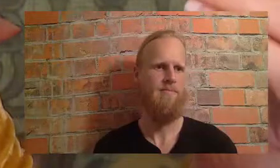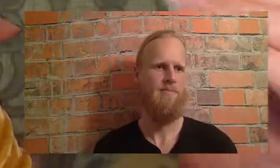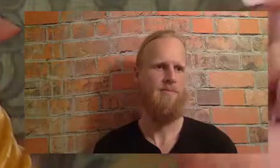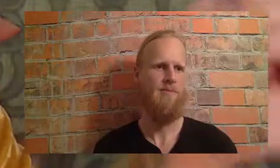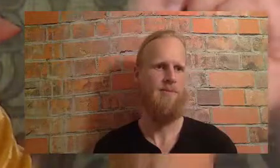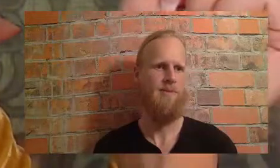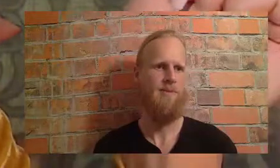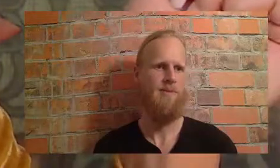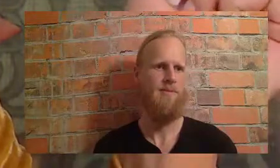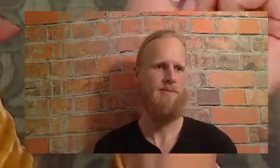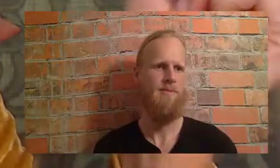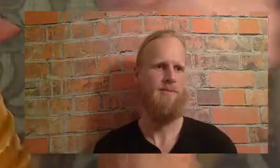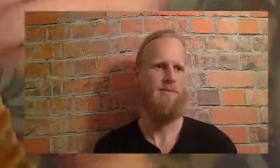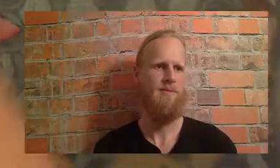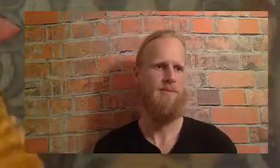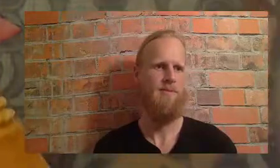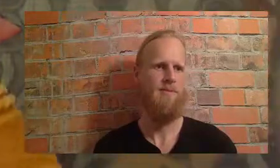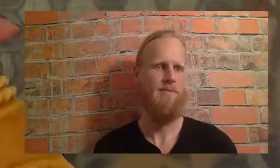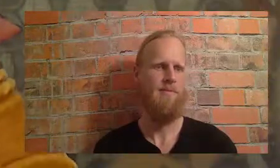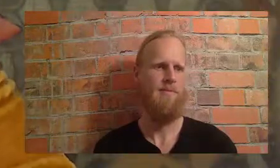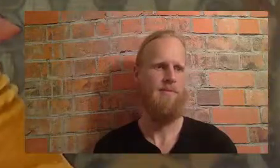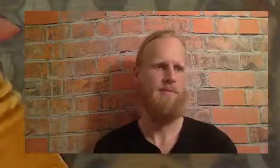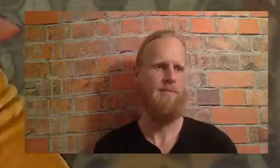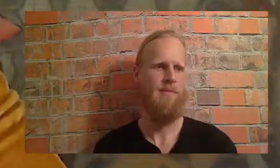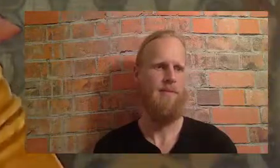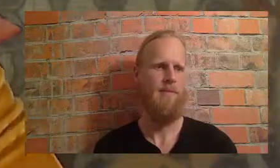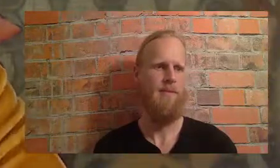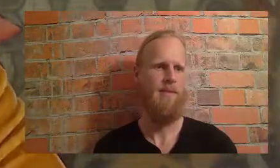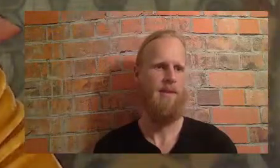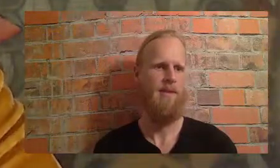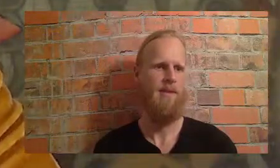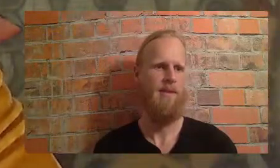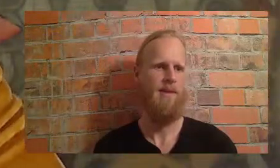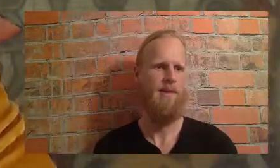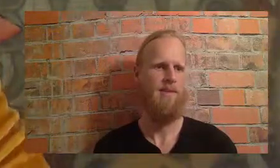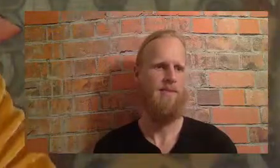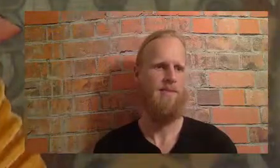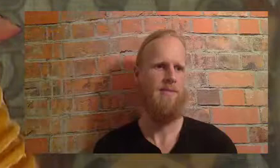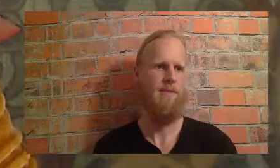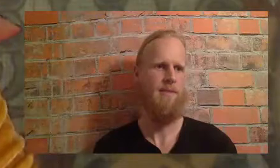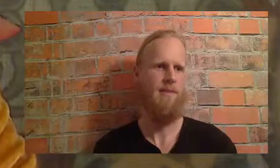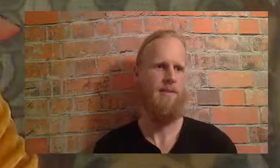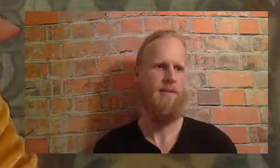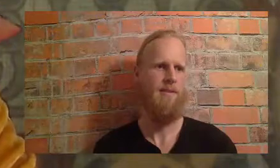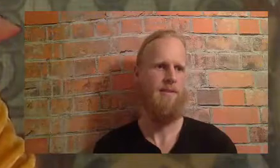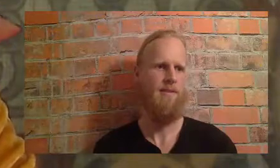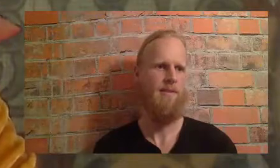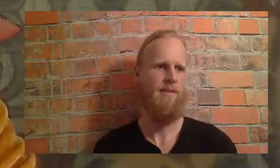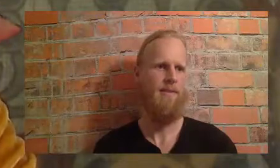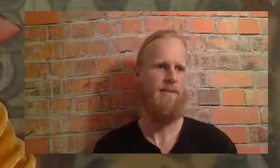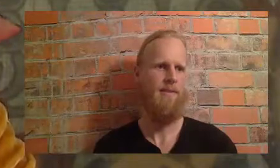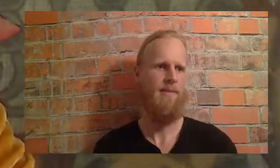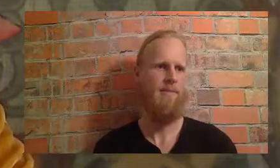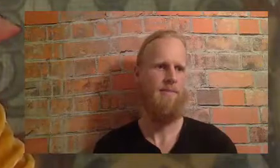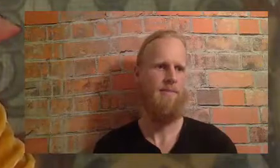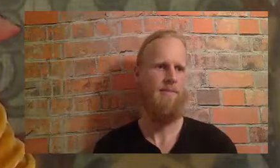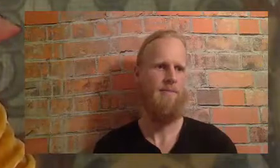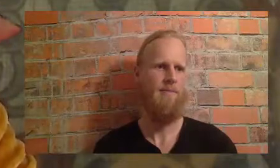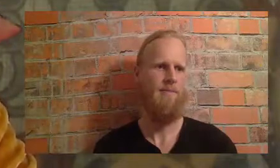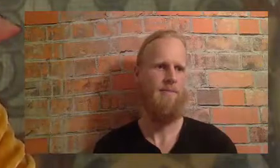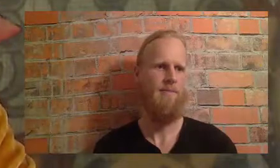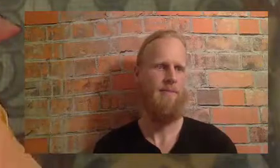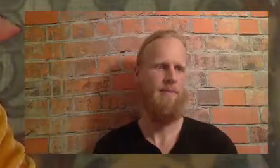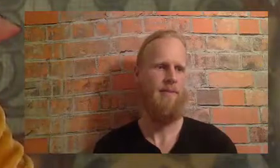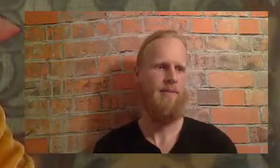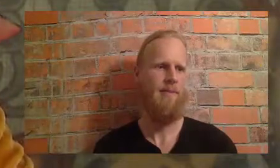fun. We're going to have a cleanup party, and I'm going to do it right here inside myself. What I've seen from training groups of